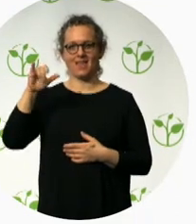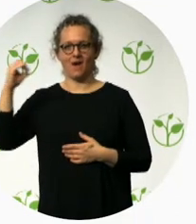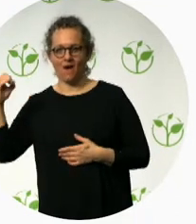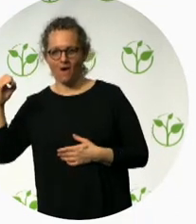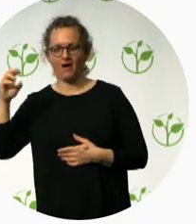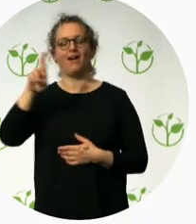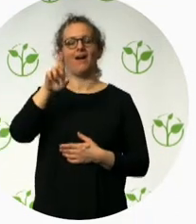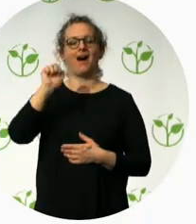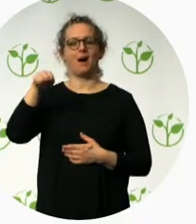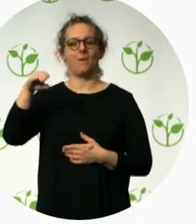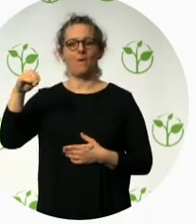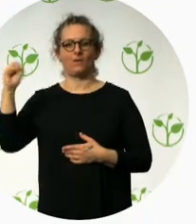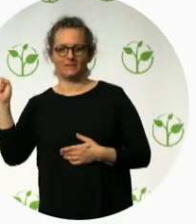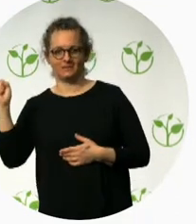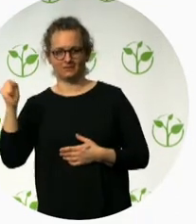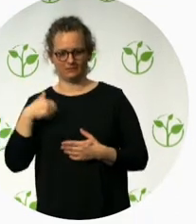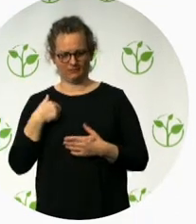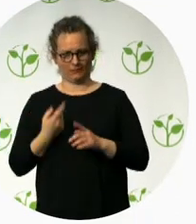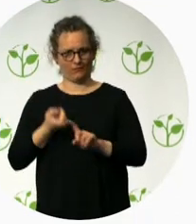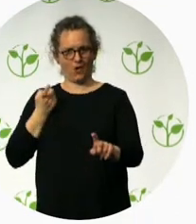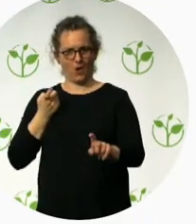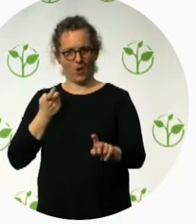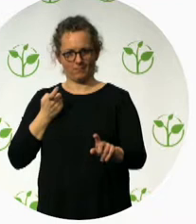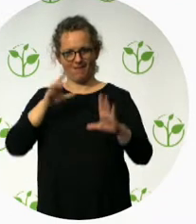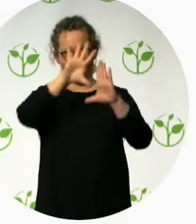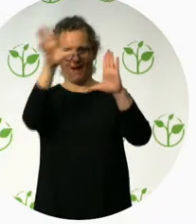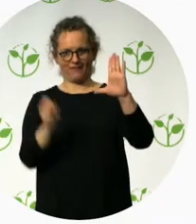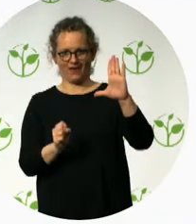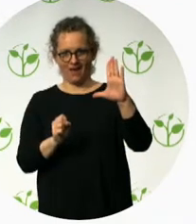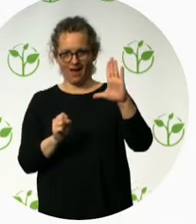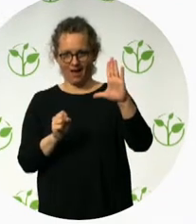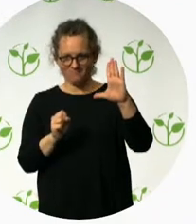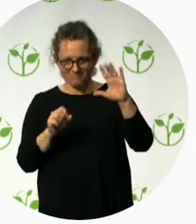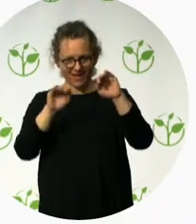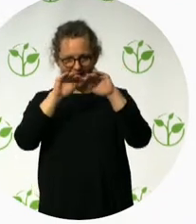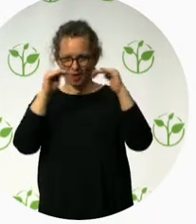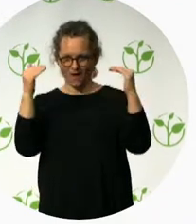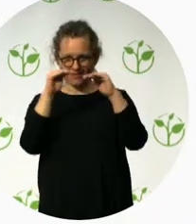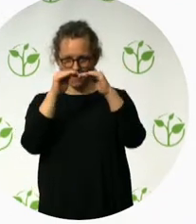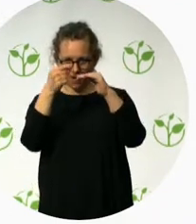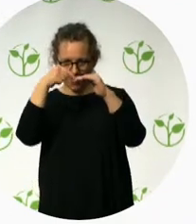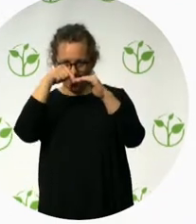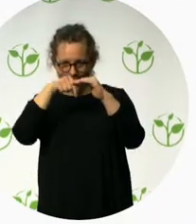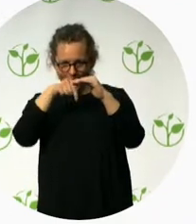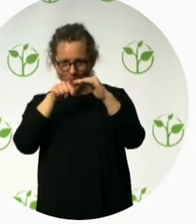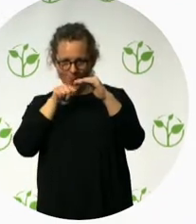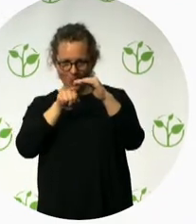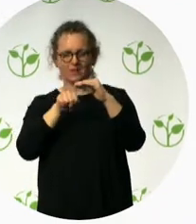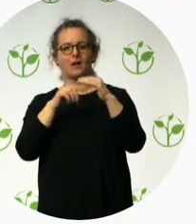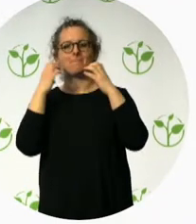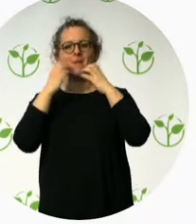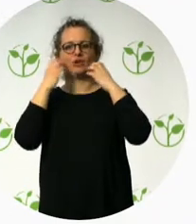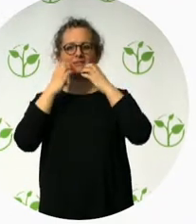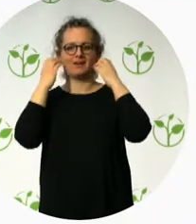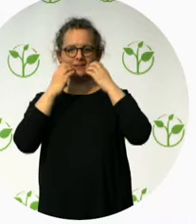country and have 24 million people. And in terms of number